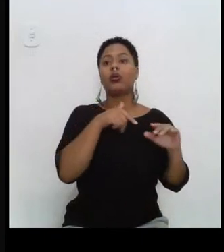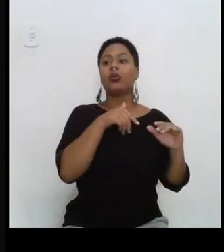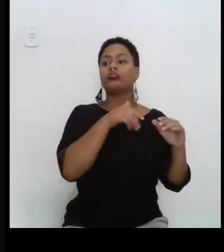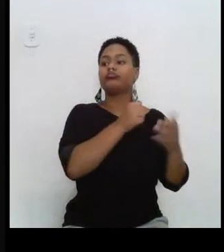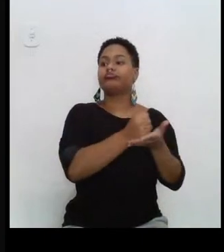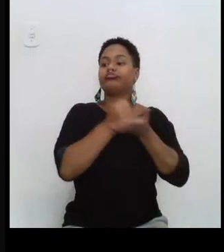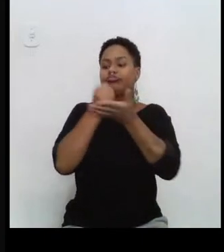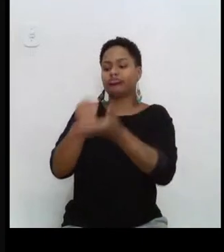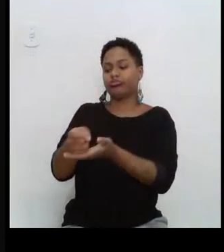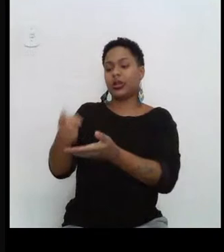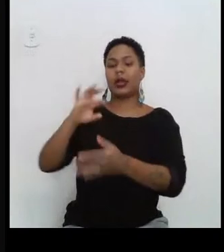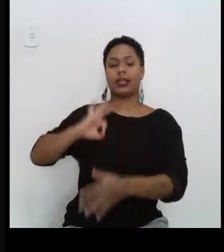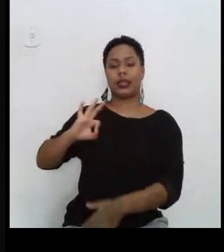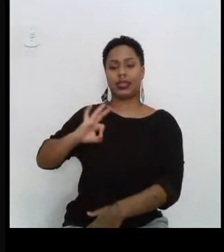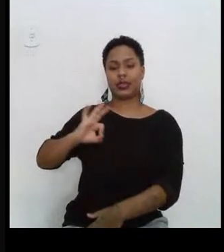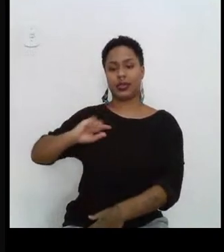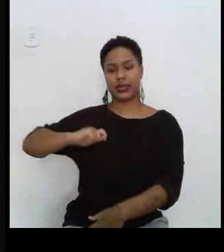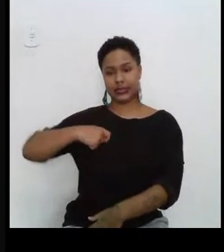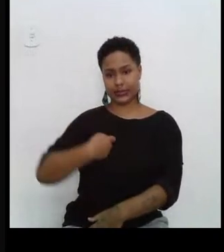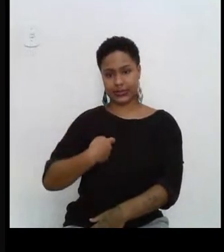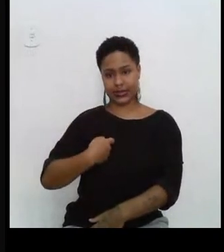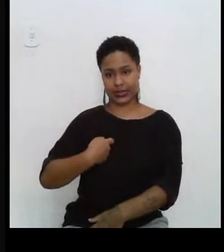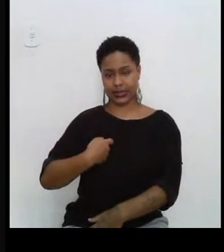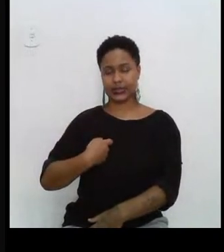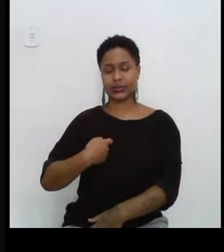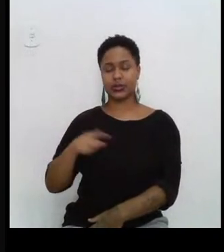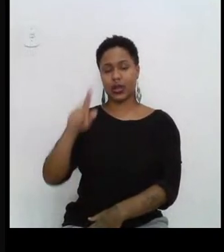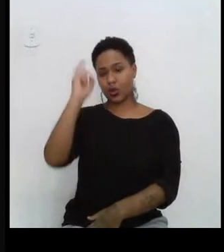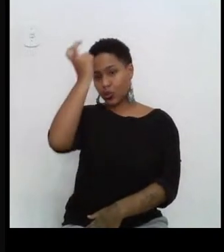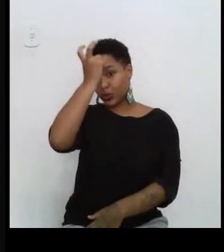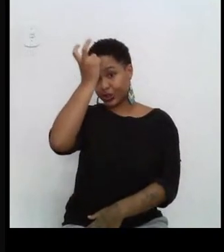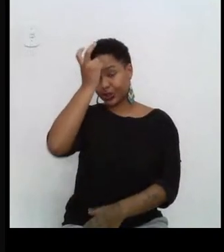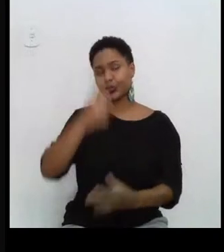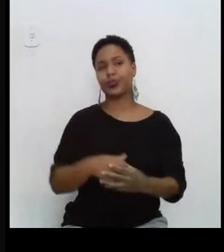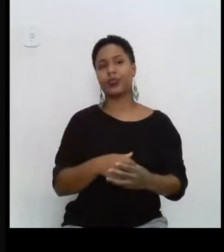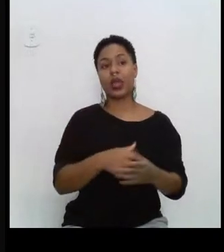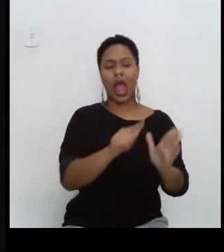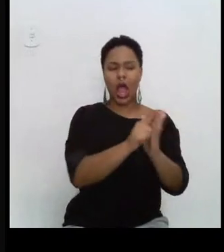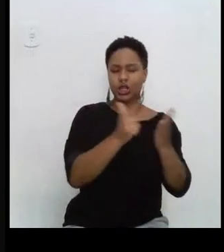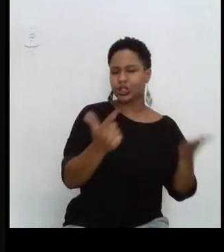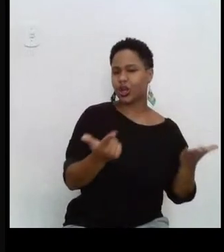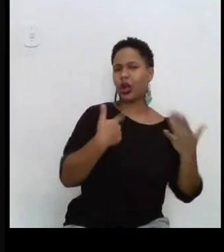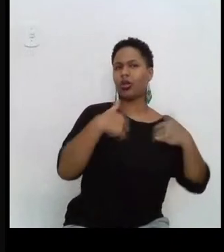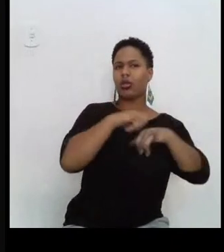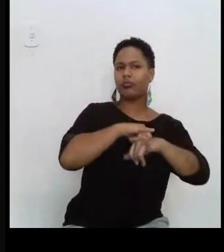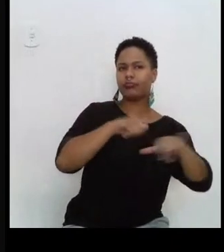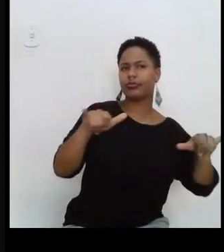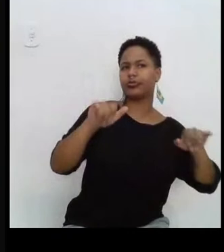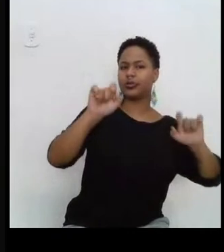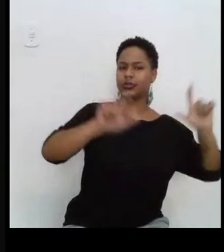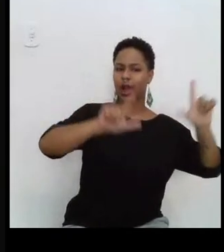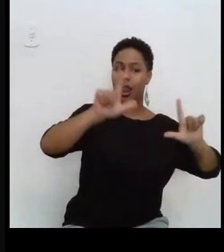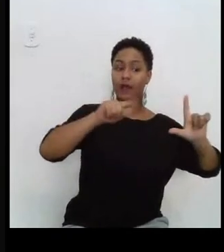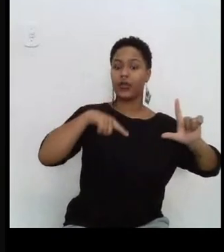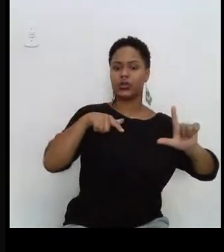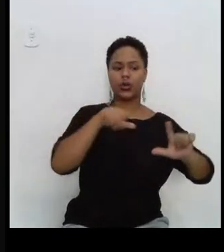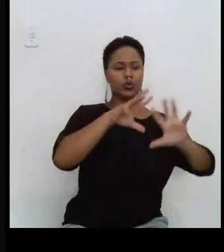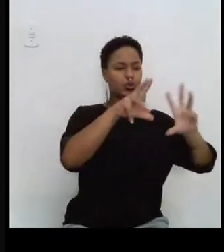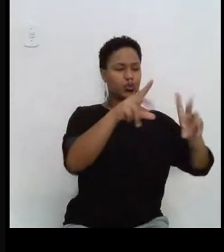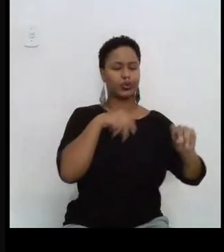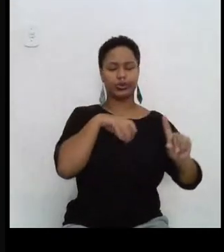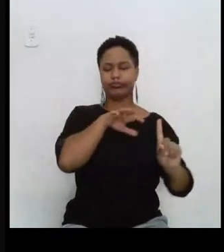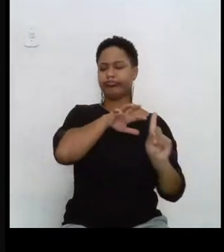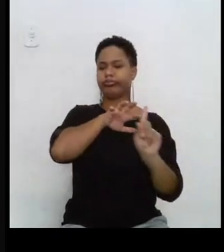the media was to your Speed and Direction sou Day After the rain water